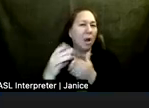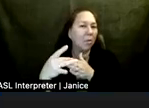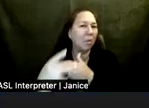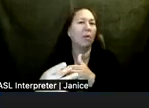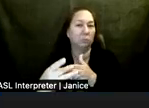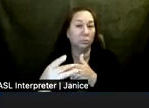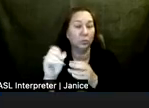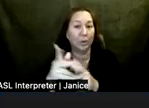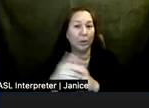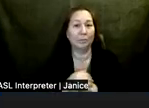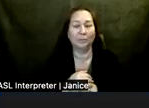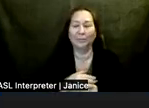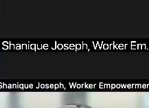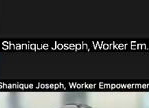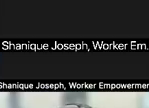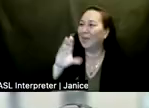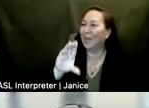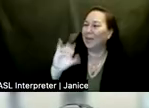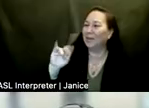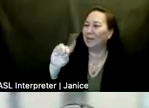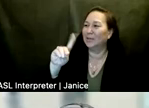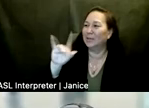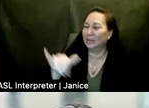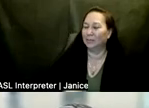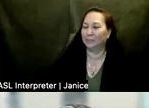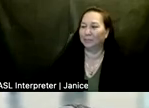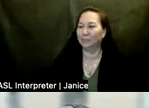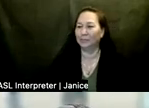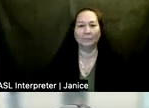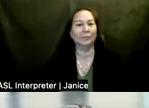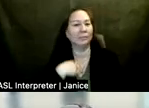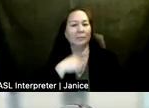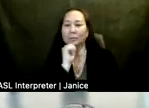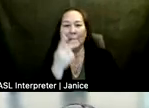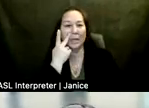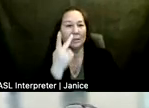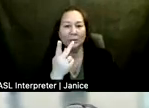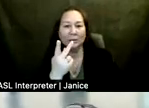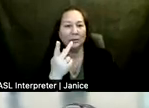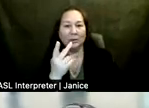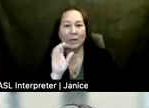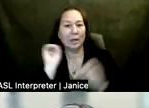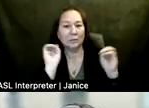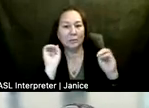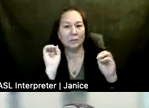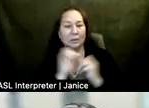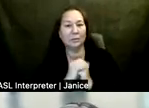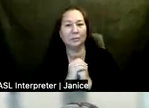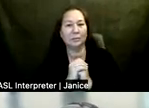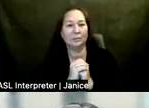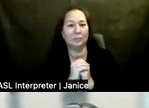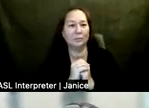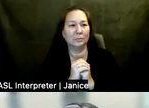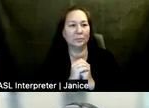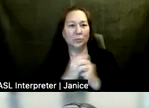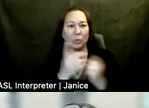Great, thank you, Cindy. Great. I'm not seeing any other questions.